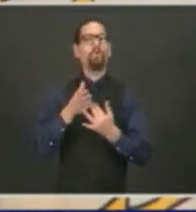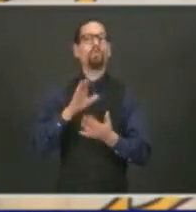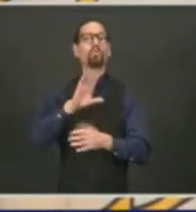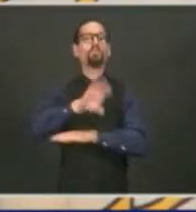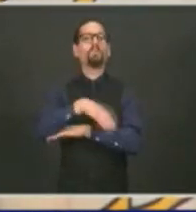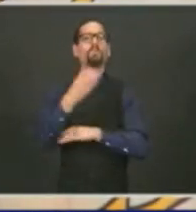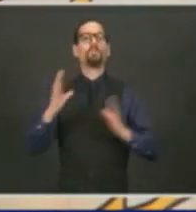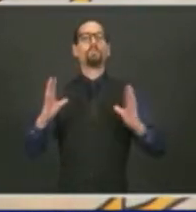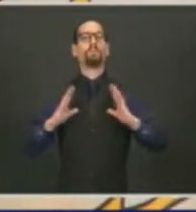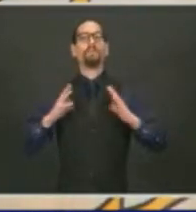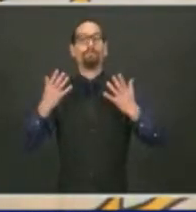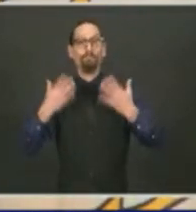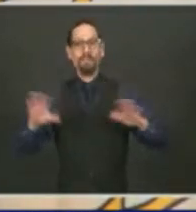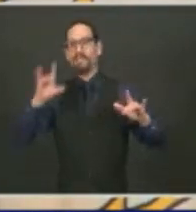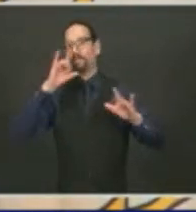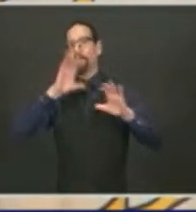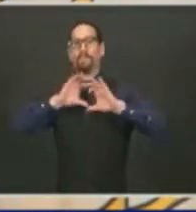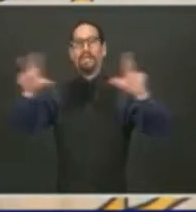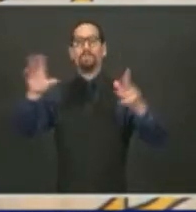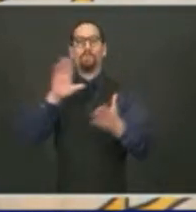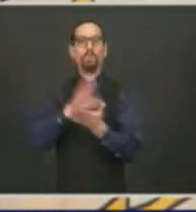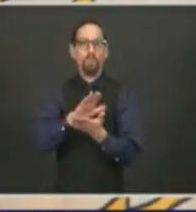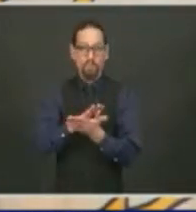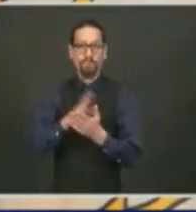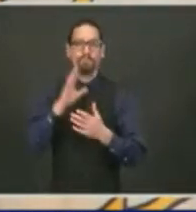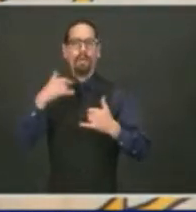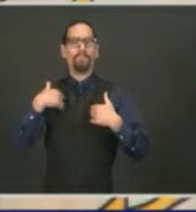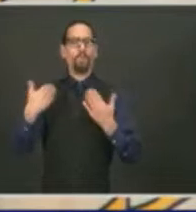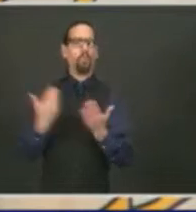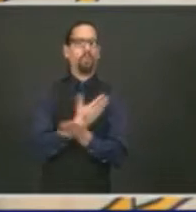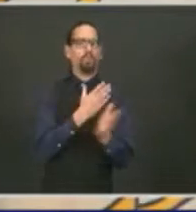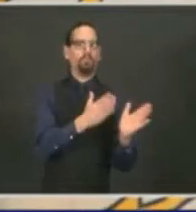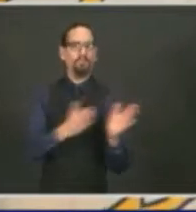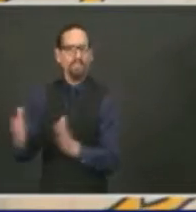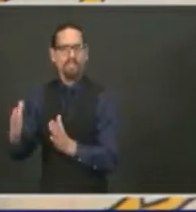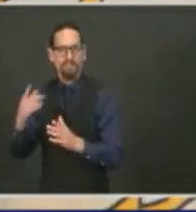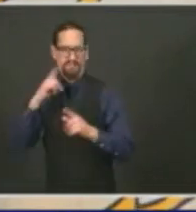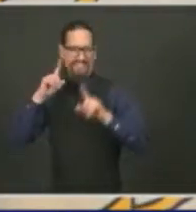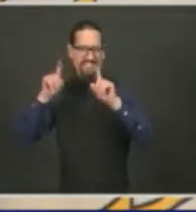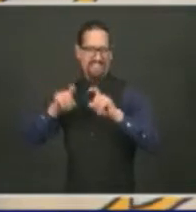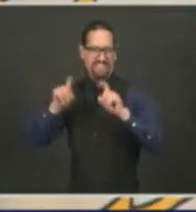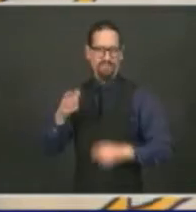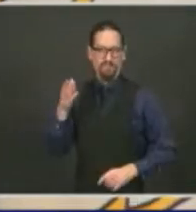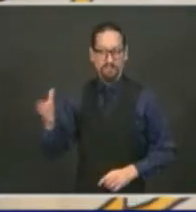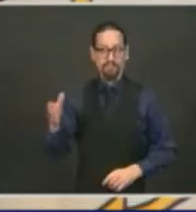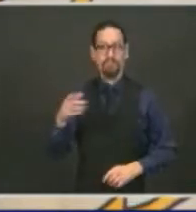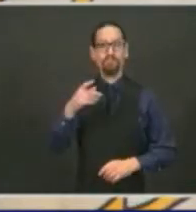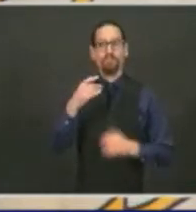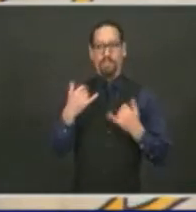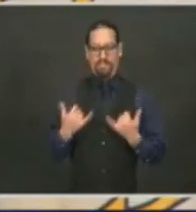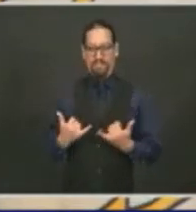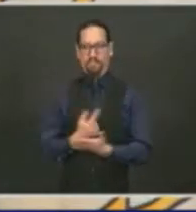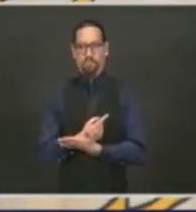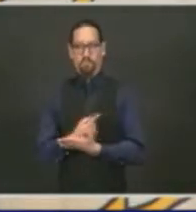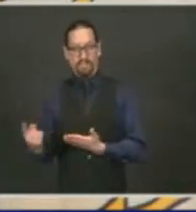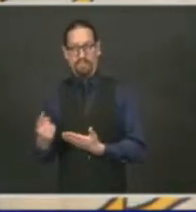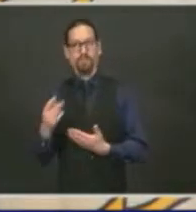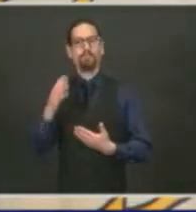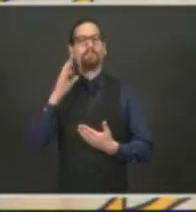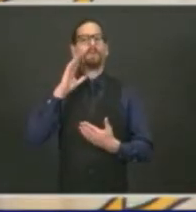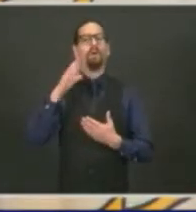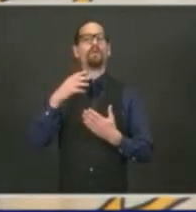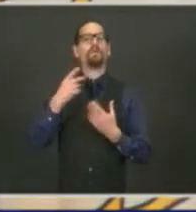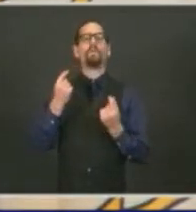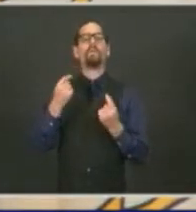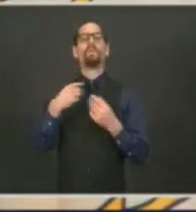Earlier this week, we announced an updated school calendar, giving school leaders some flexibility next week and